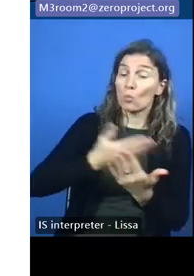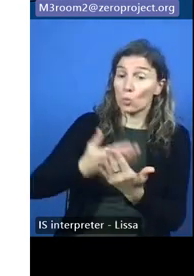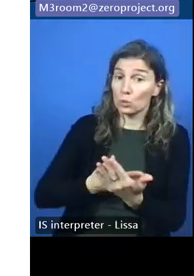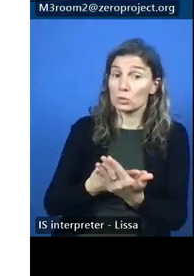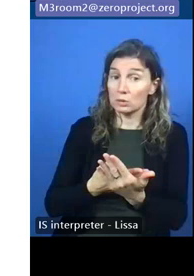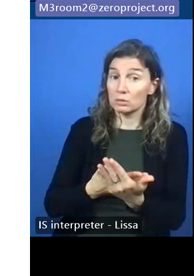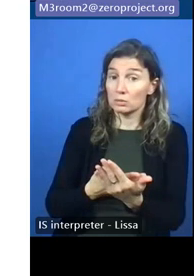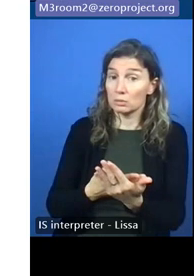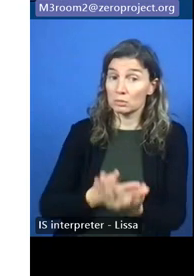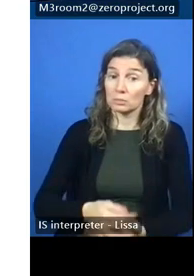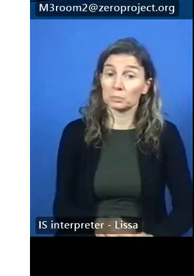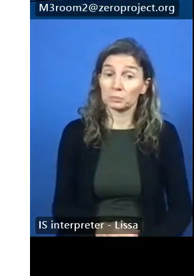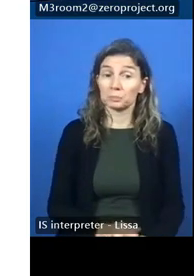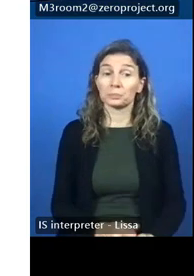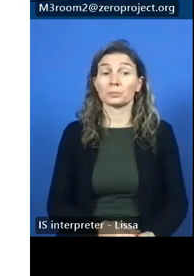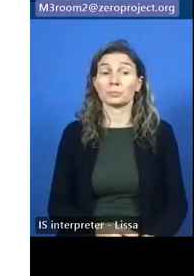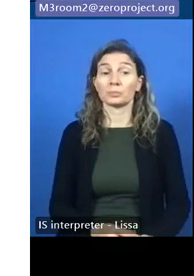states.